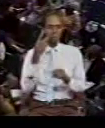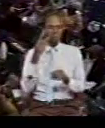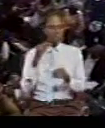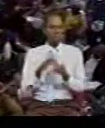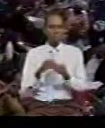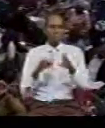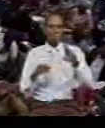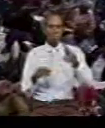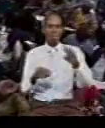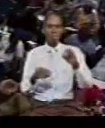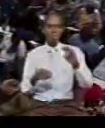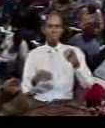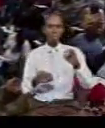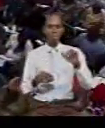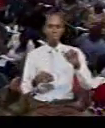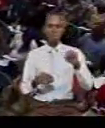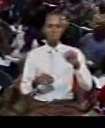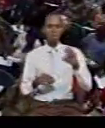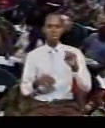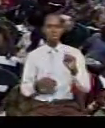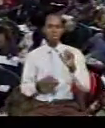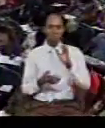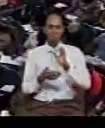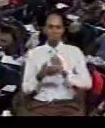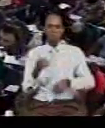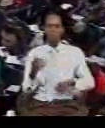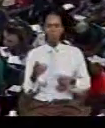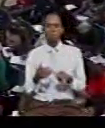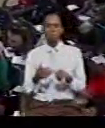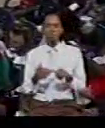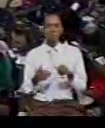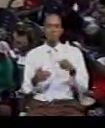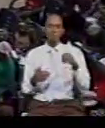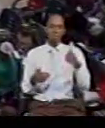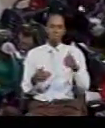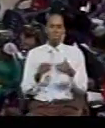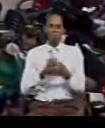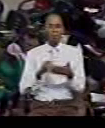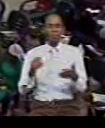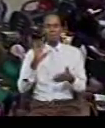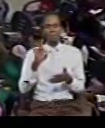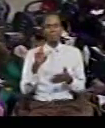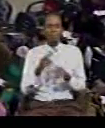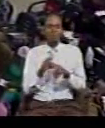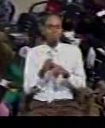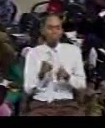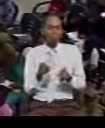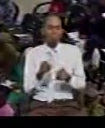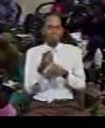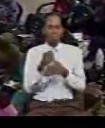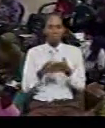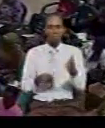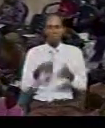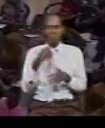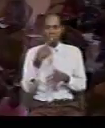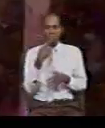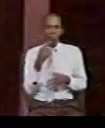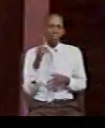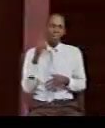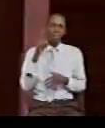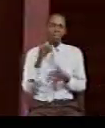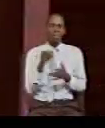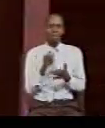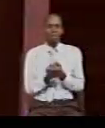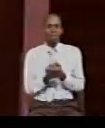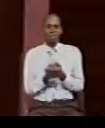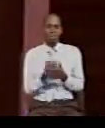verse 8. But what says it? The word is nigh thee, is near